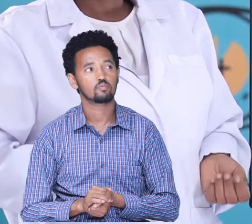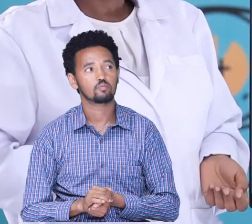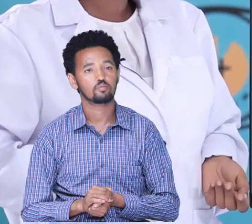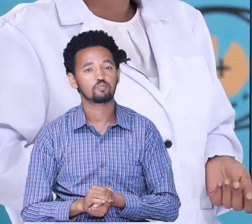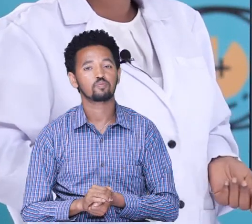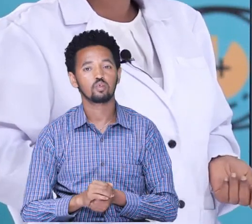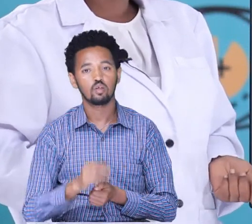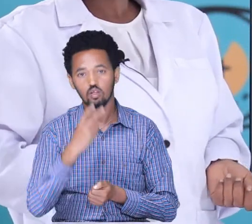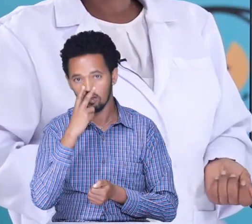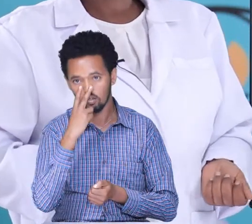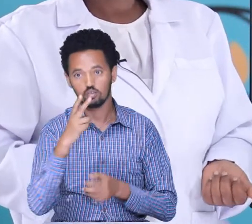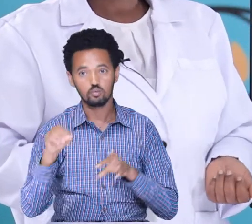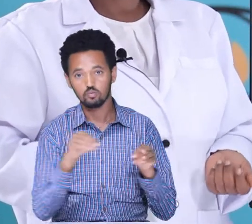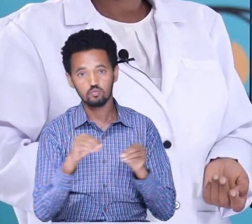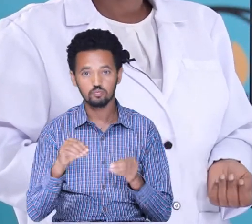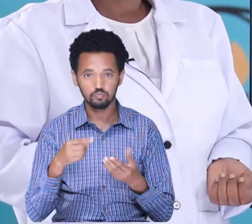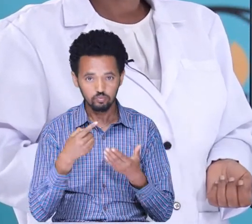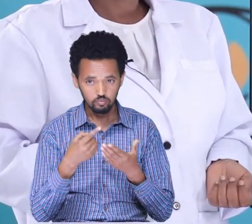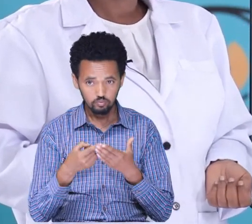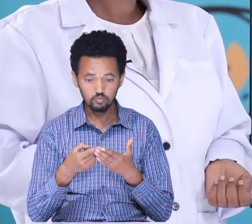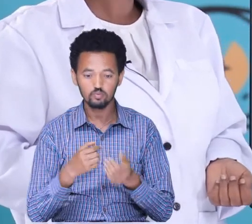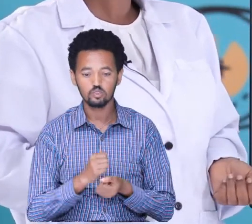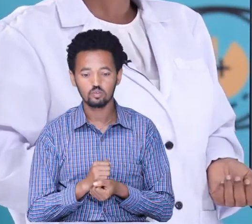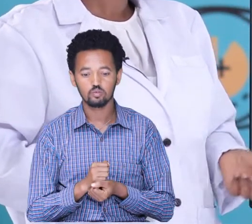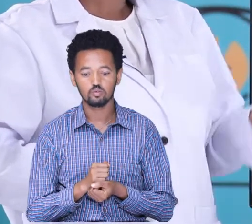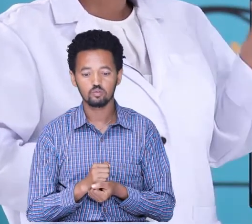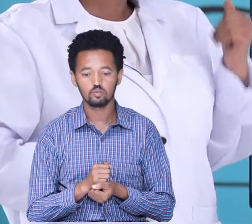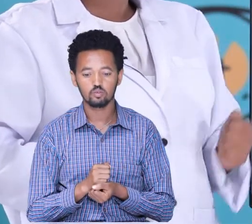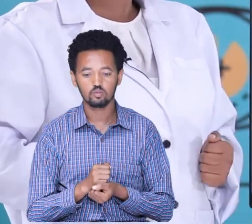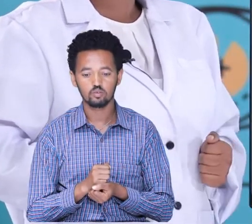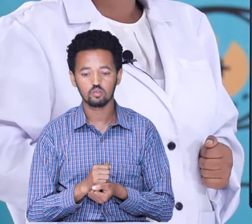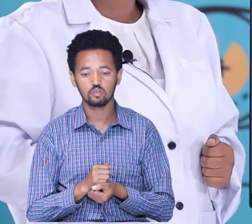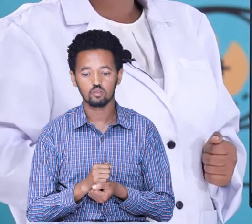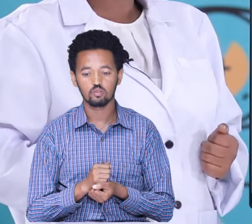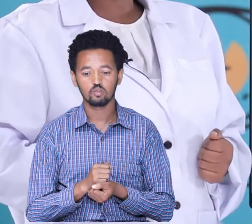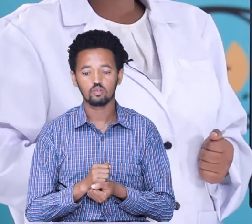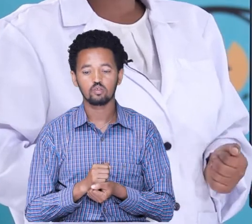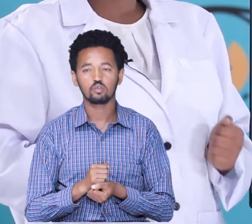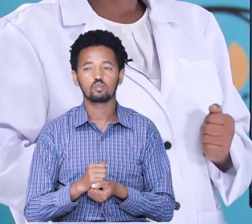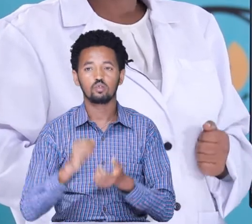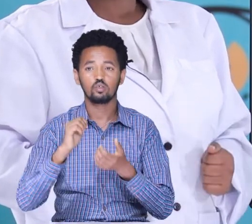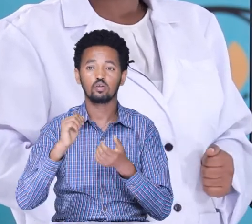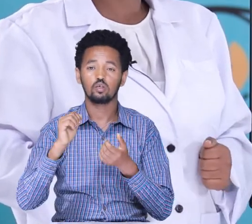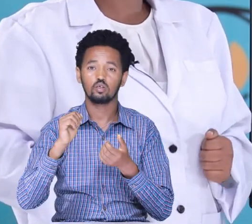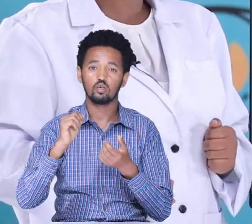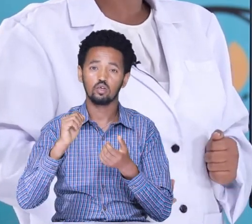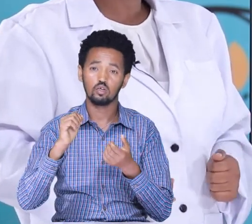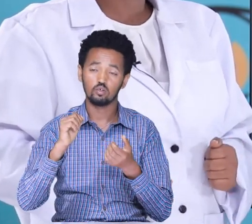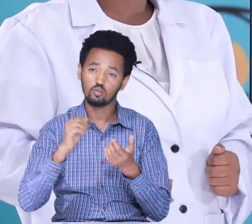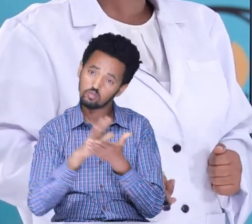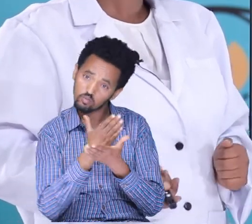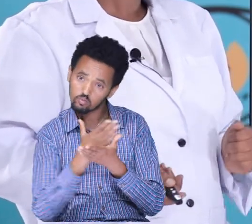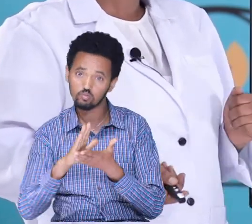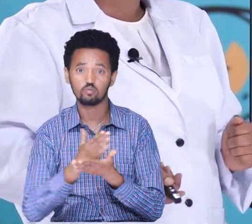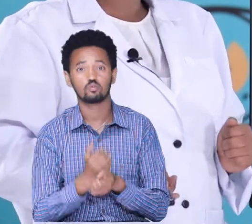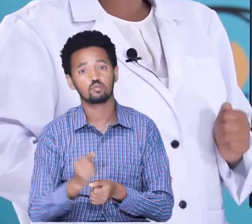Let's move to rainfall distribution of Africa. The distribution of precipitation in Africa is controlled